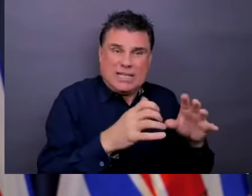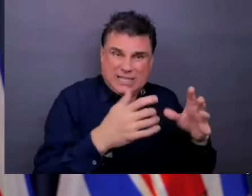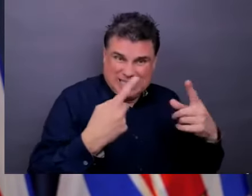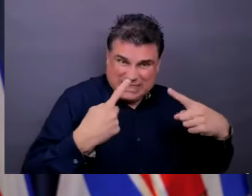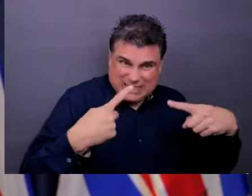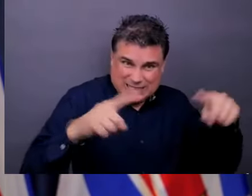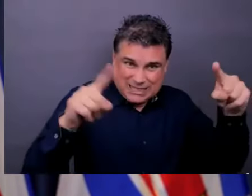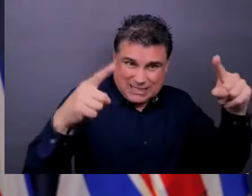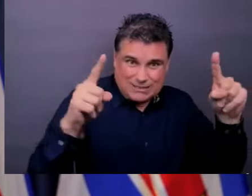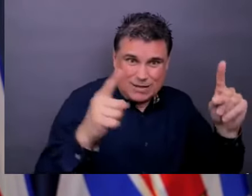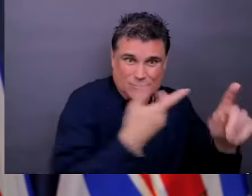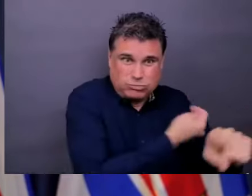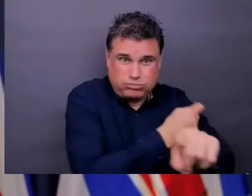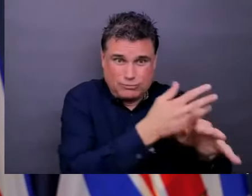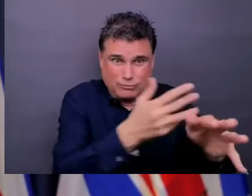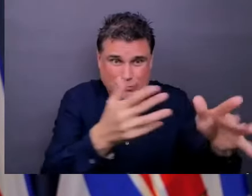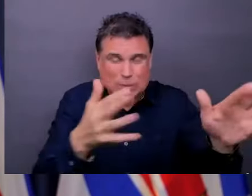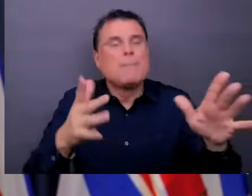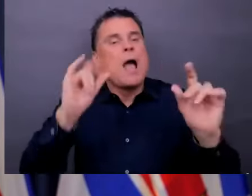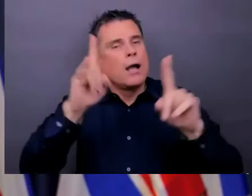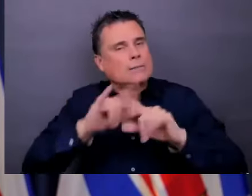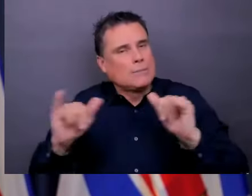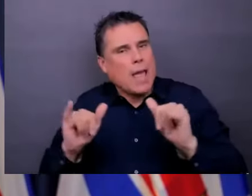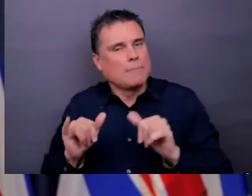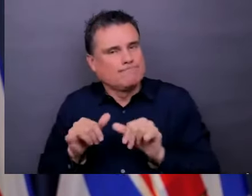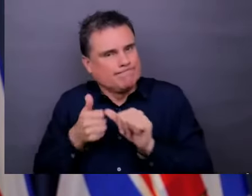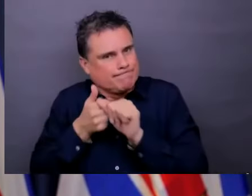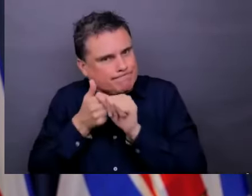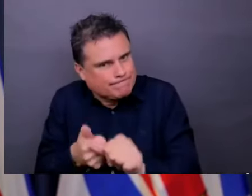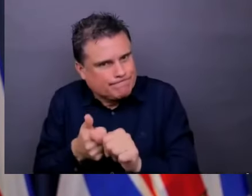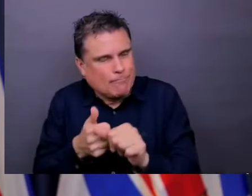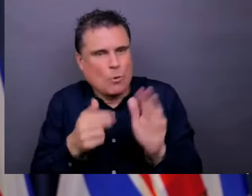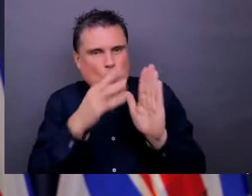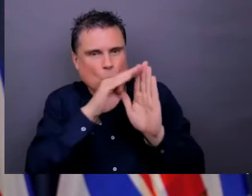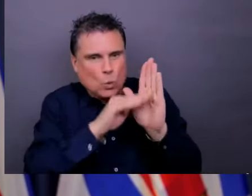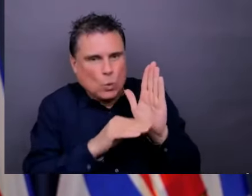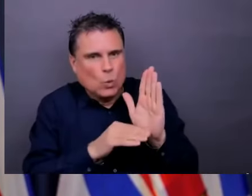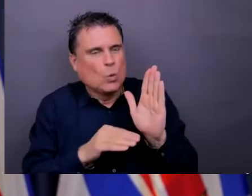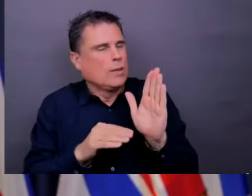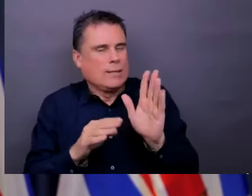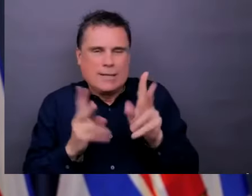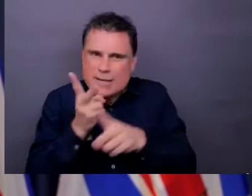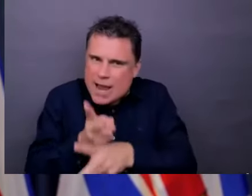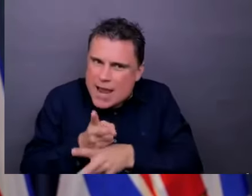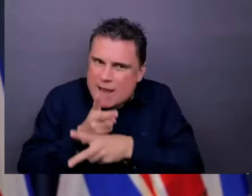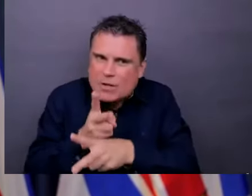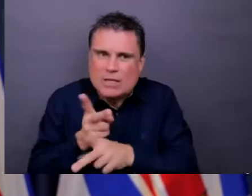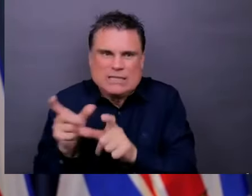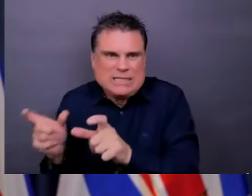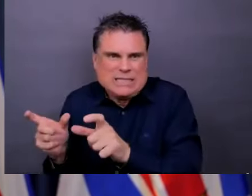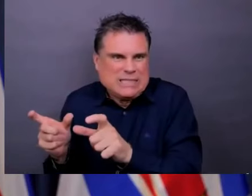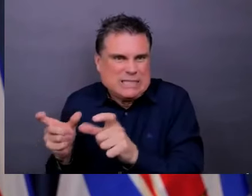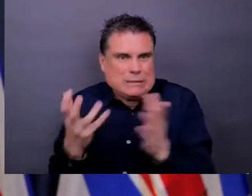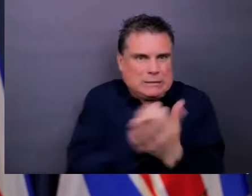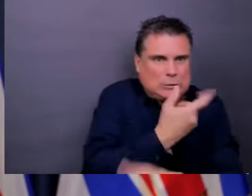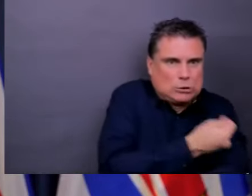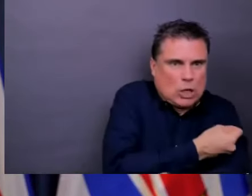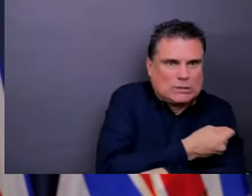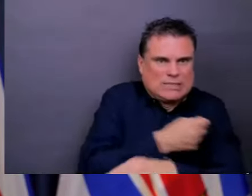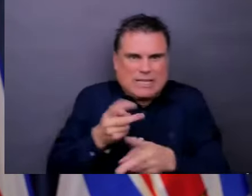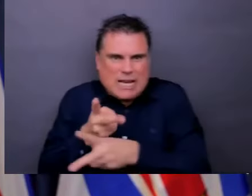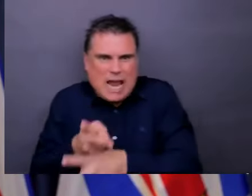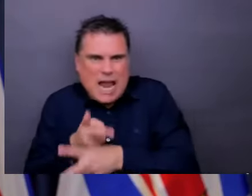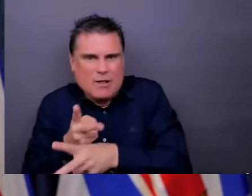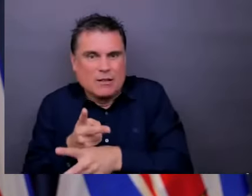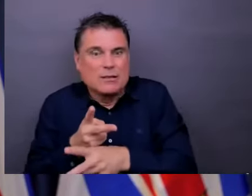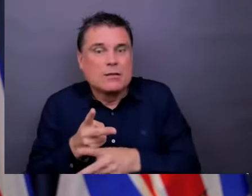its variants. We have to continue to be 100% all in on the effort. We know, I know, that it's been a long time. I